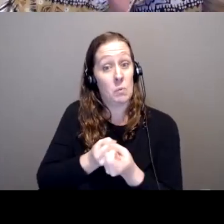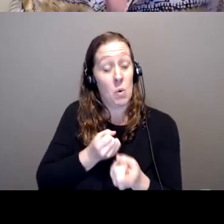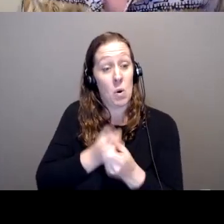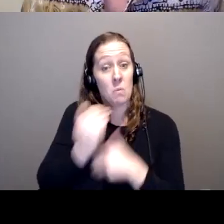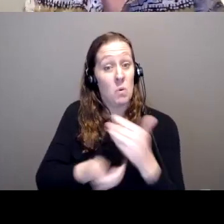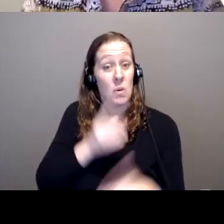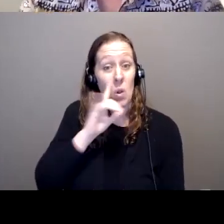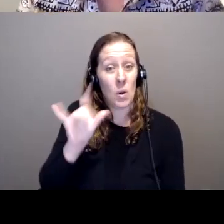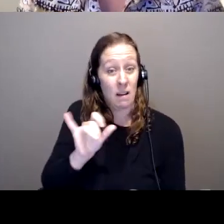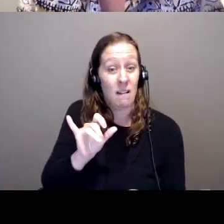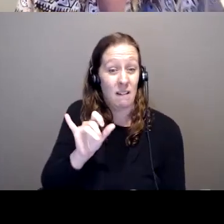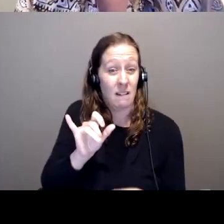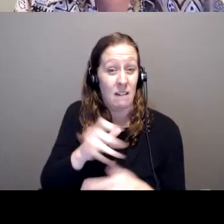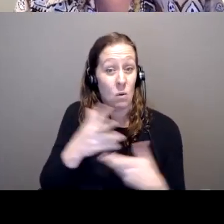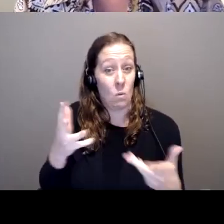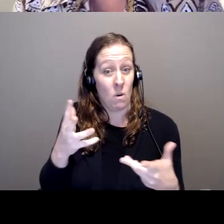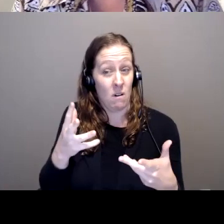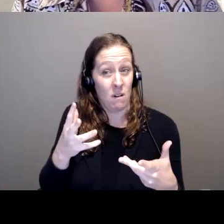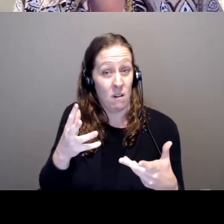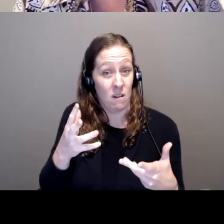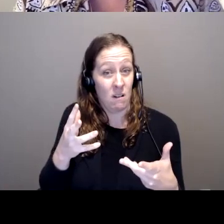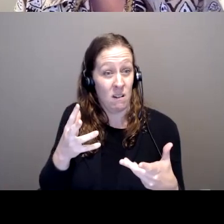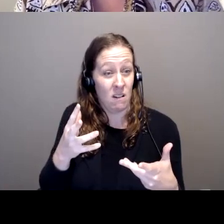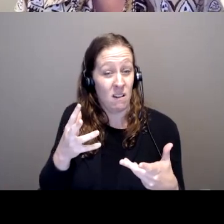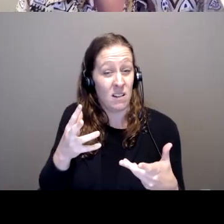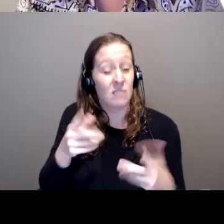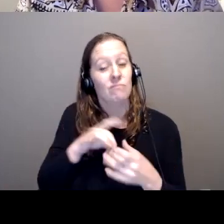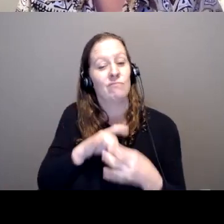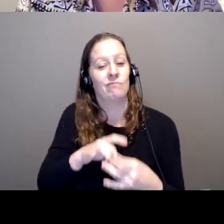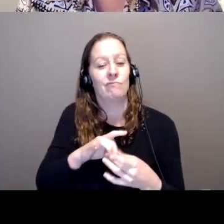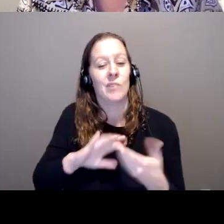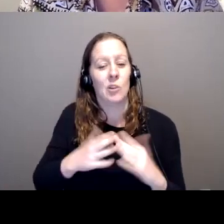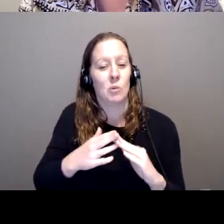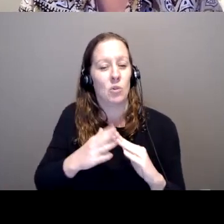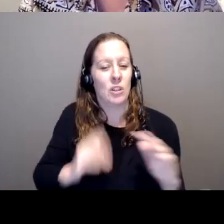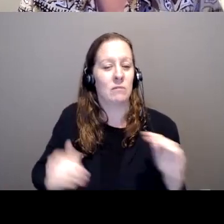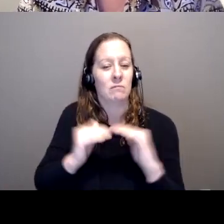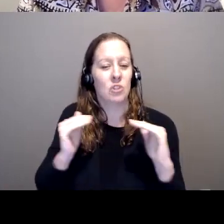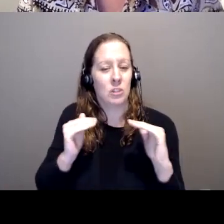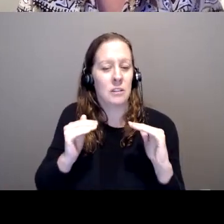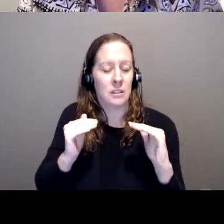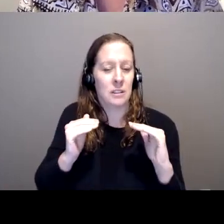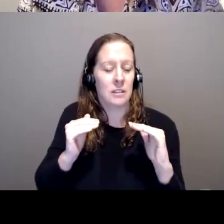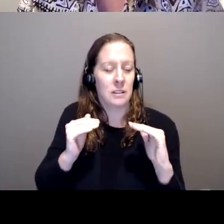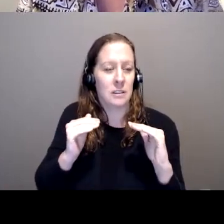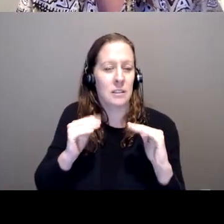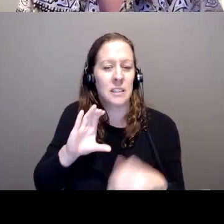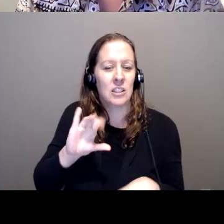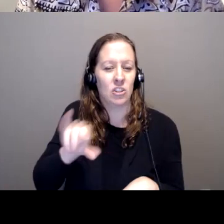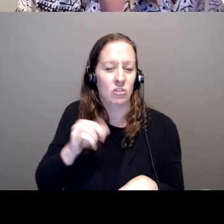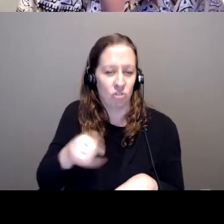them internally in community justice initiatives. So we have